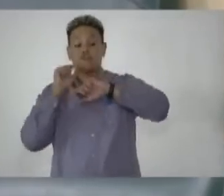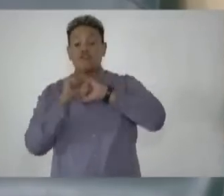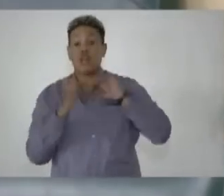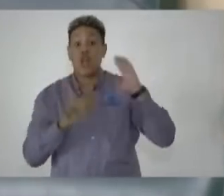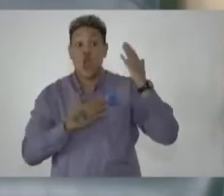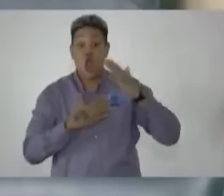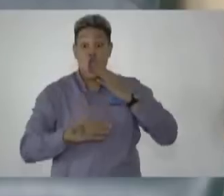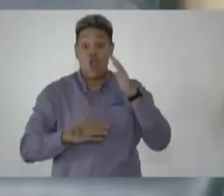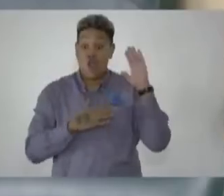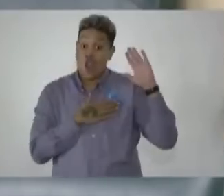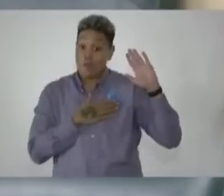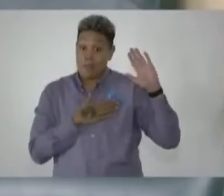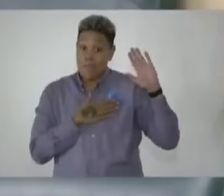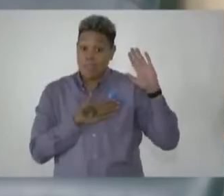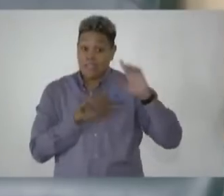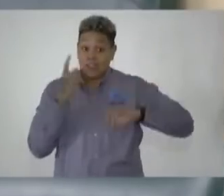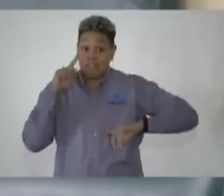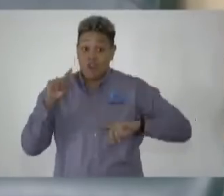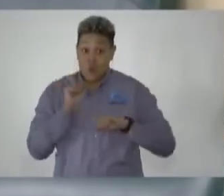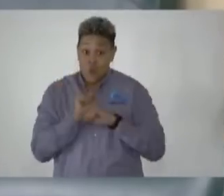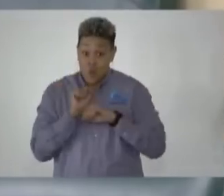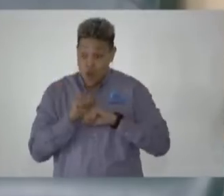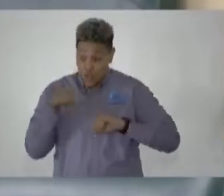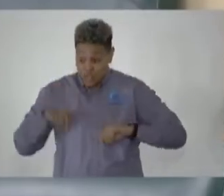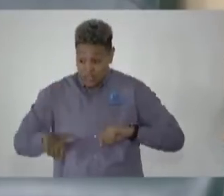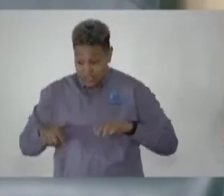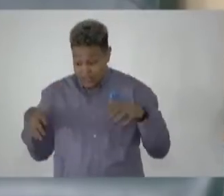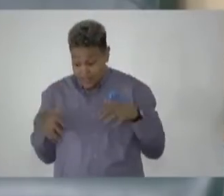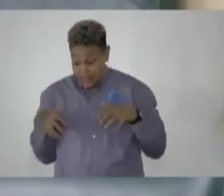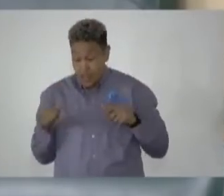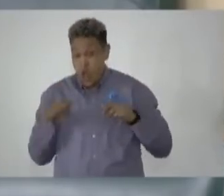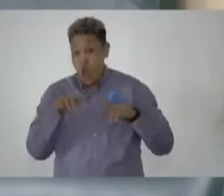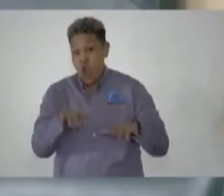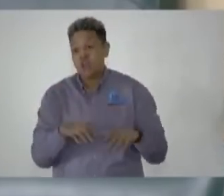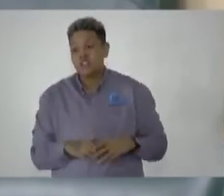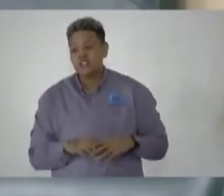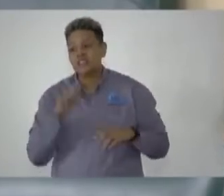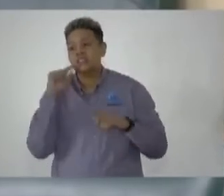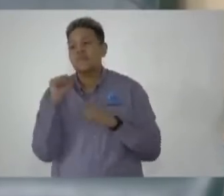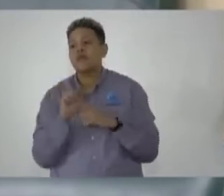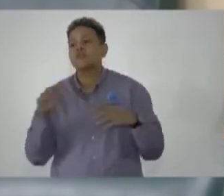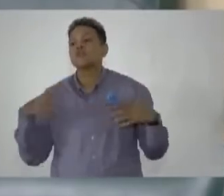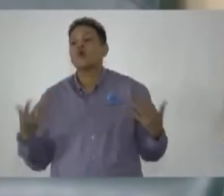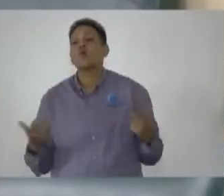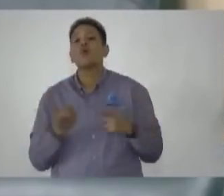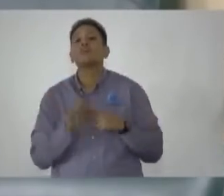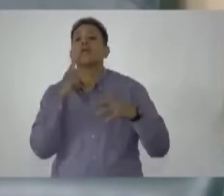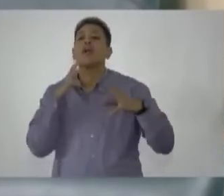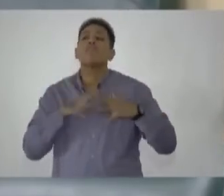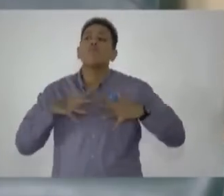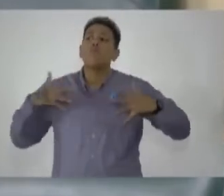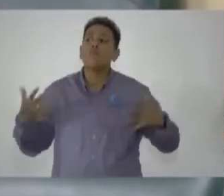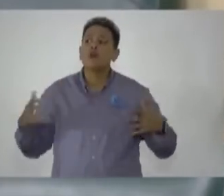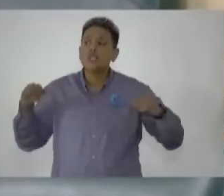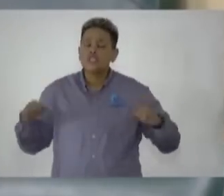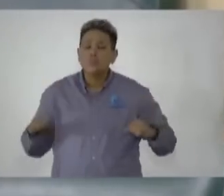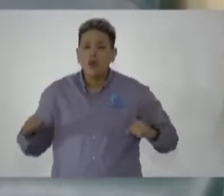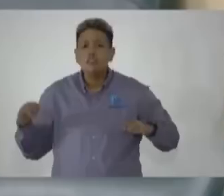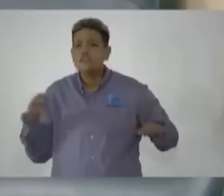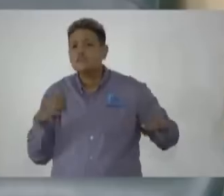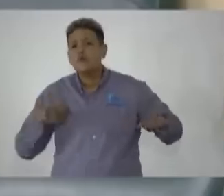commitment for the work of this caucus is to ensure as much as possible